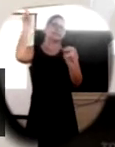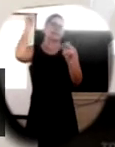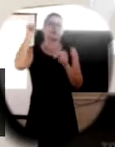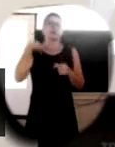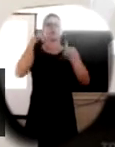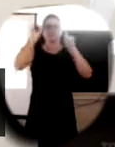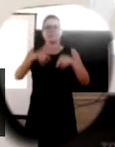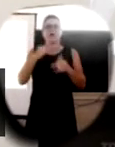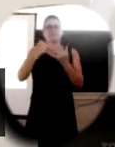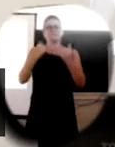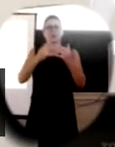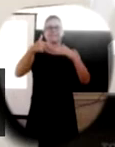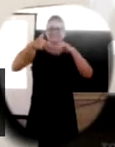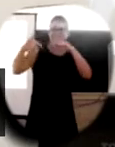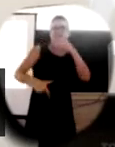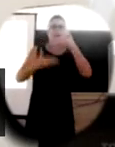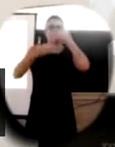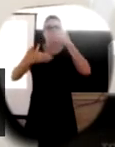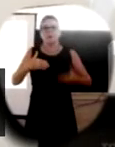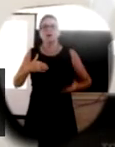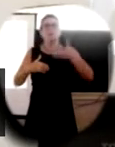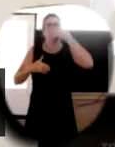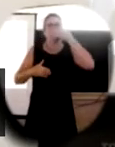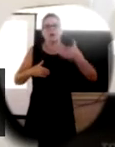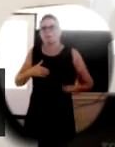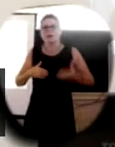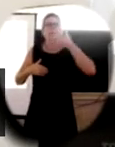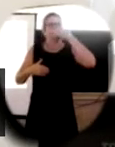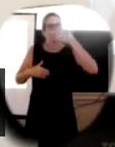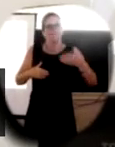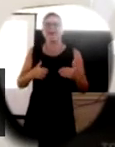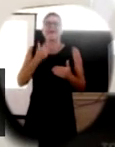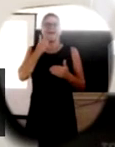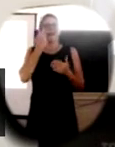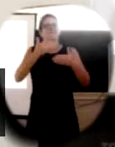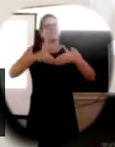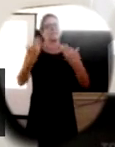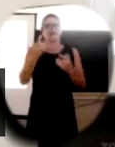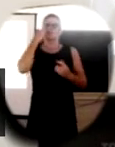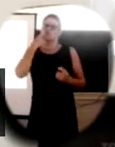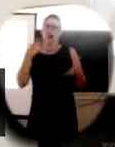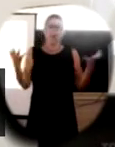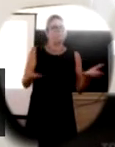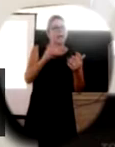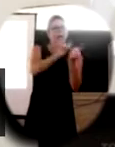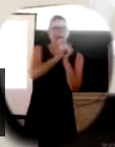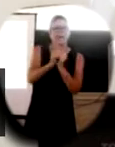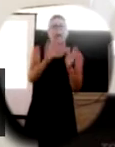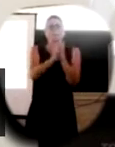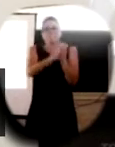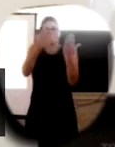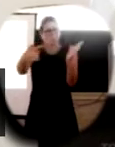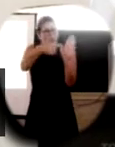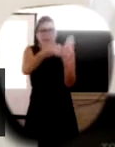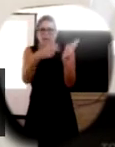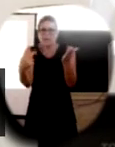auditory verbal programme and spent every minute of every day we possibly could looking and playing games and looking at picture books, walking around